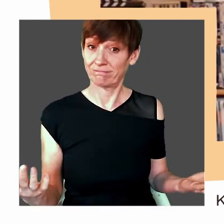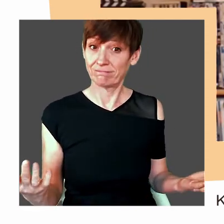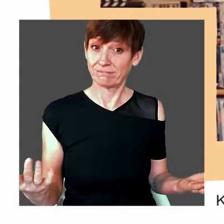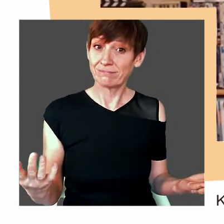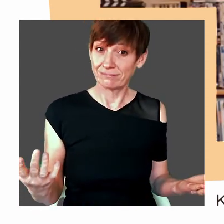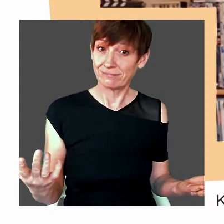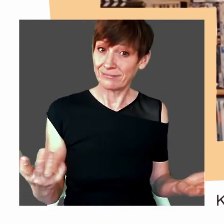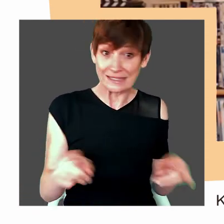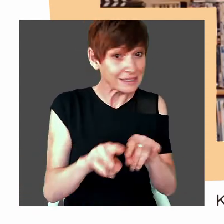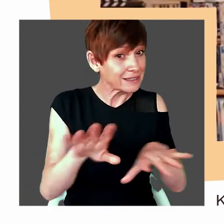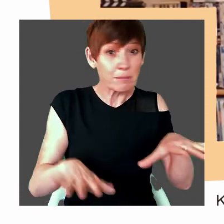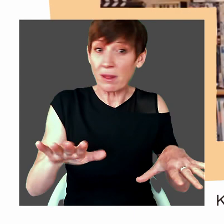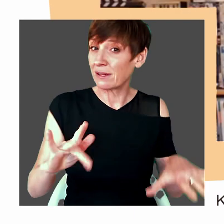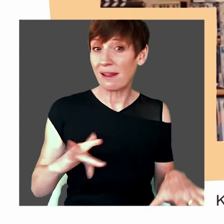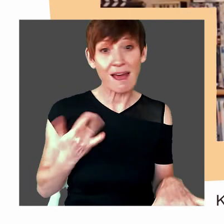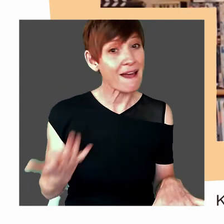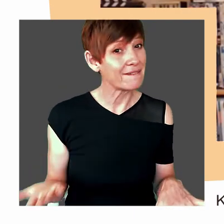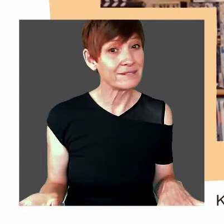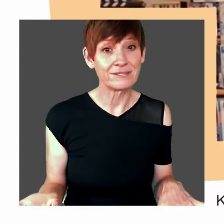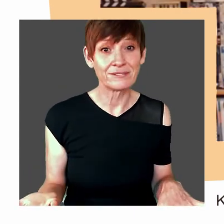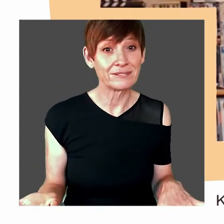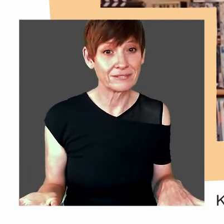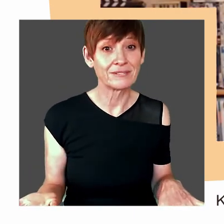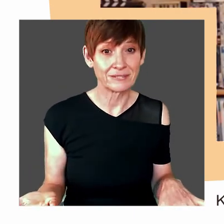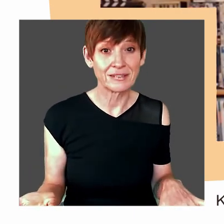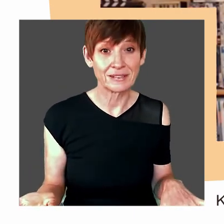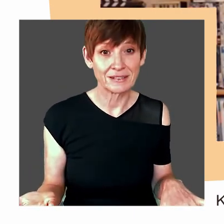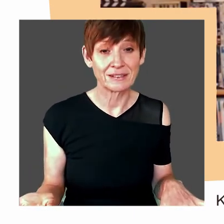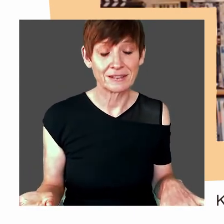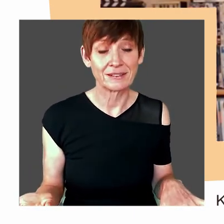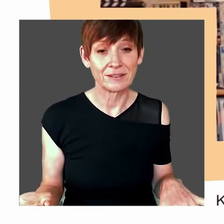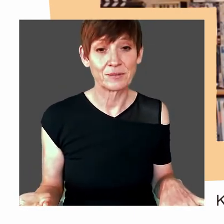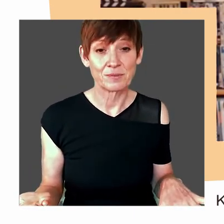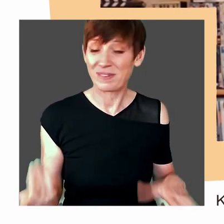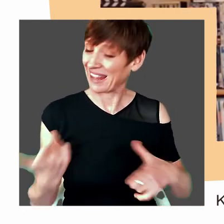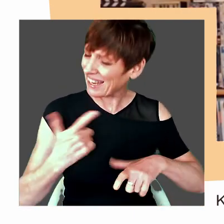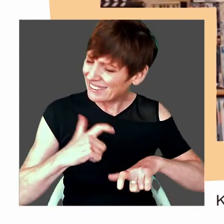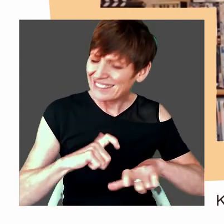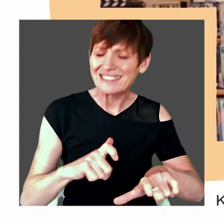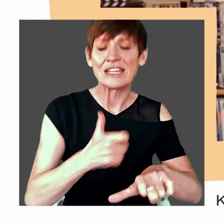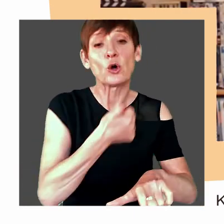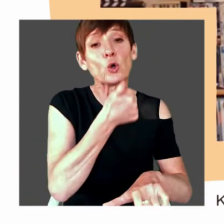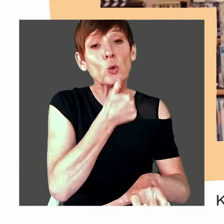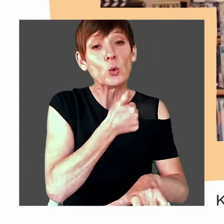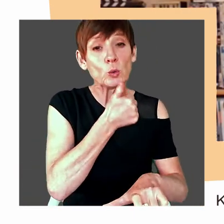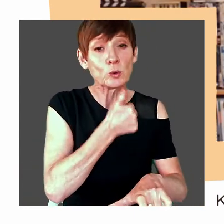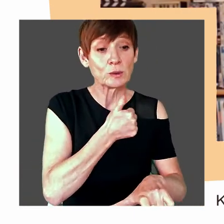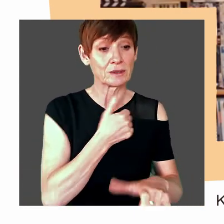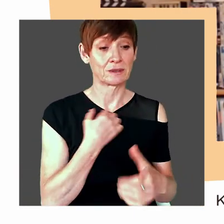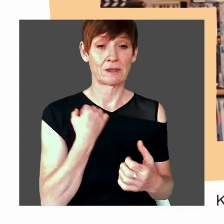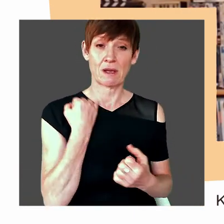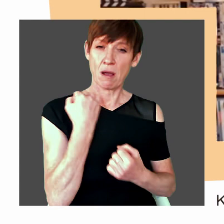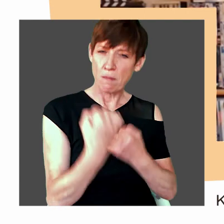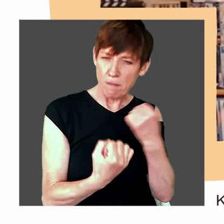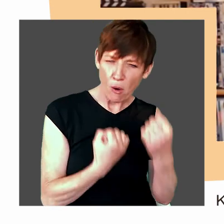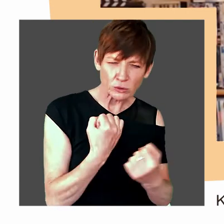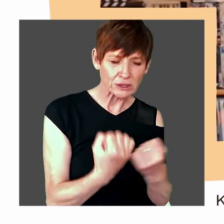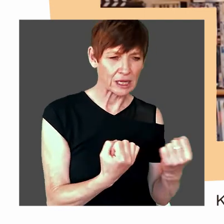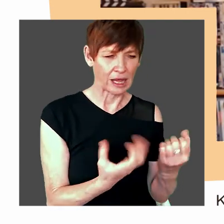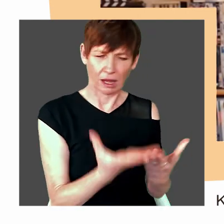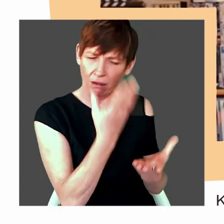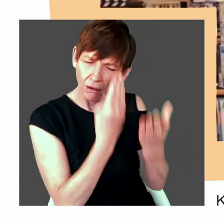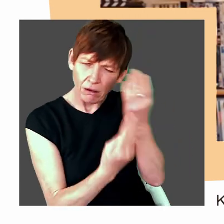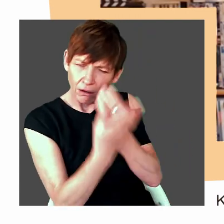life as well, and I liked it, and I still use my boxing discipline, my